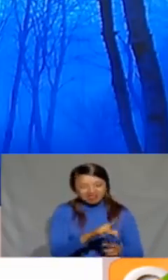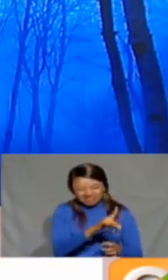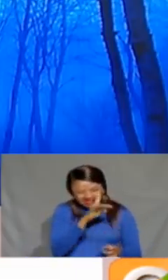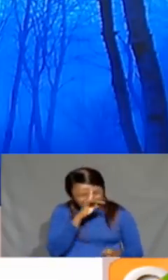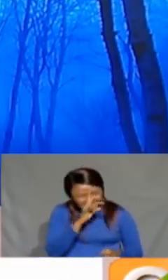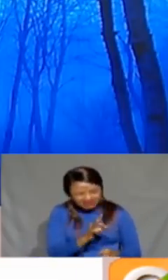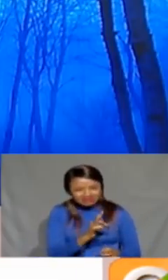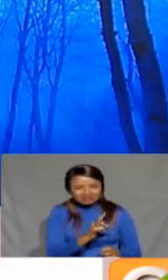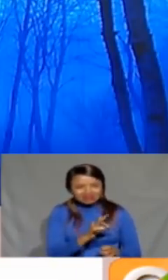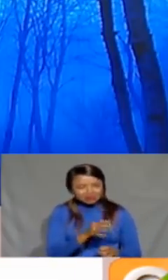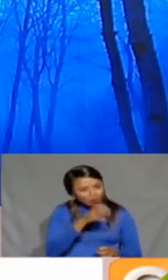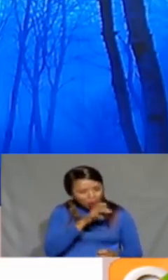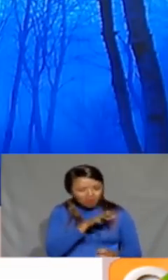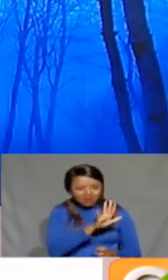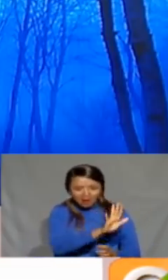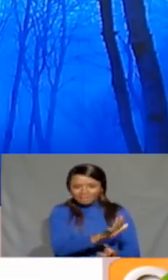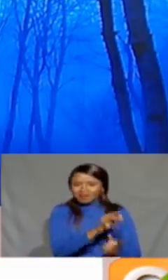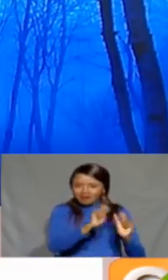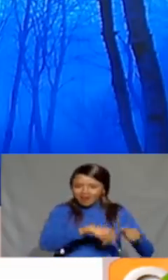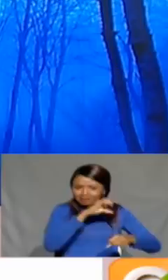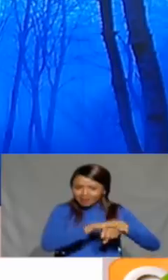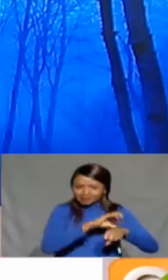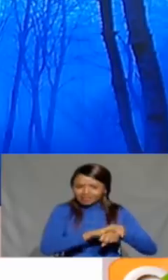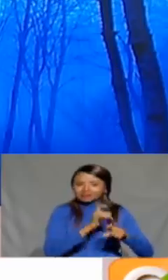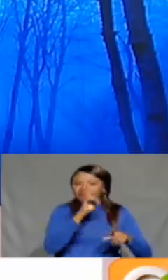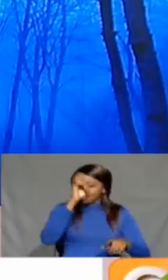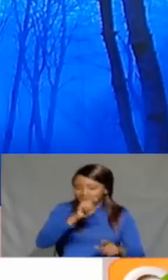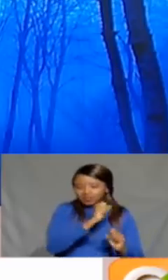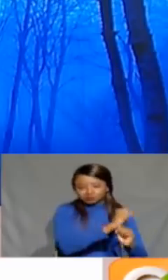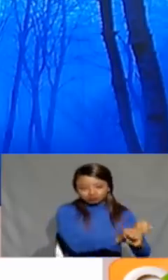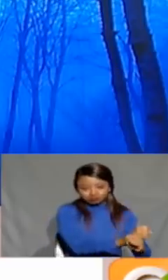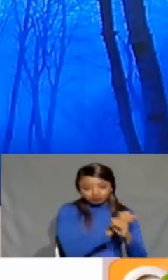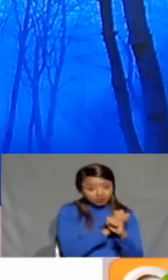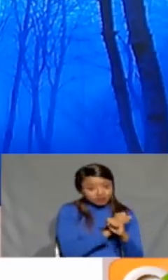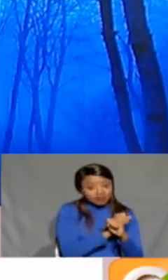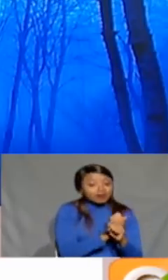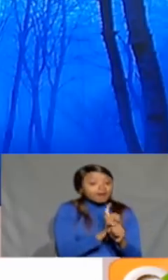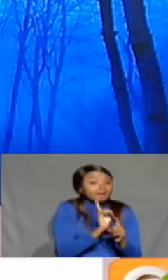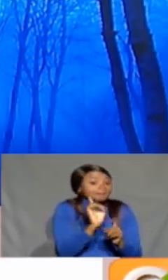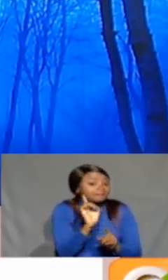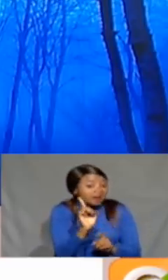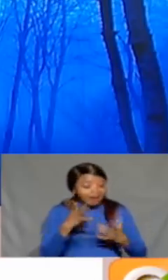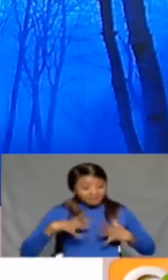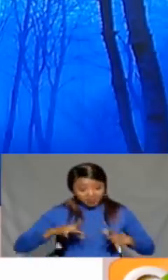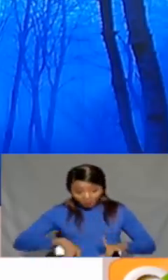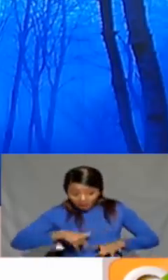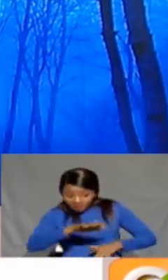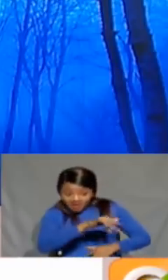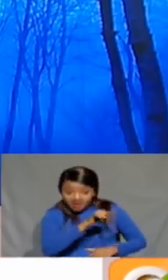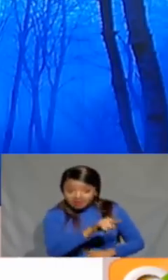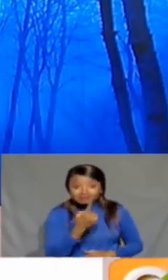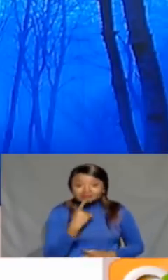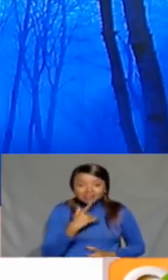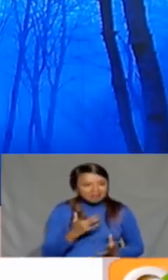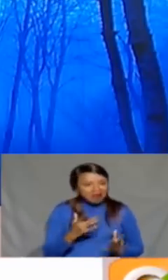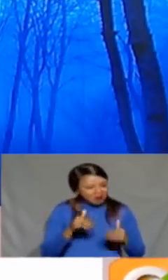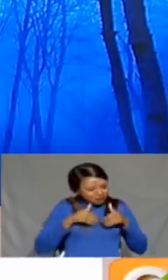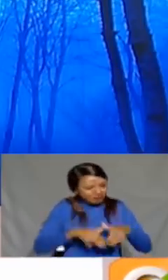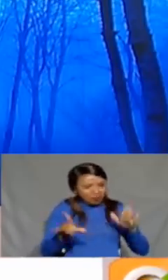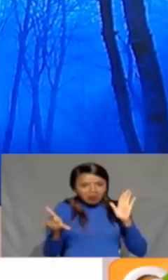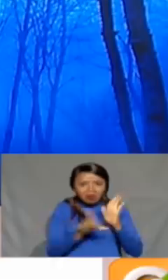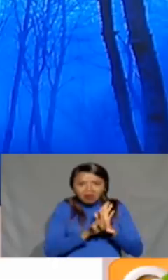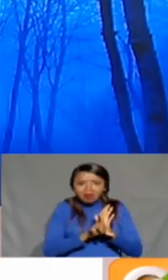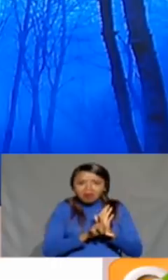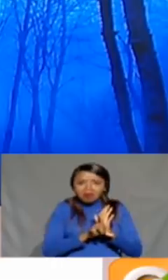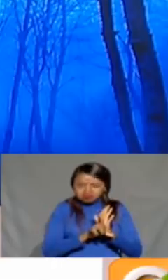critical water catchment zones that must be protected. But encroachers maintain that they are there illegally, or